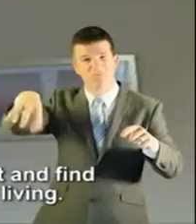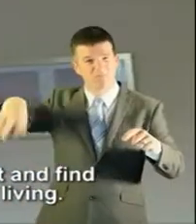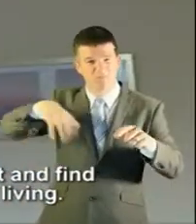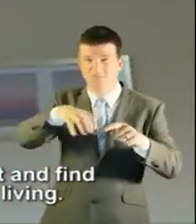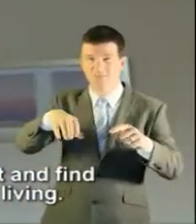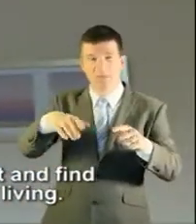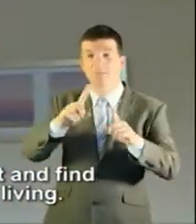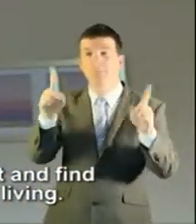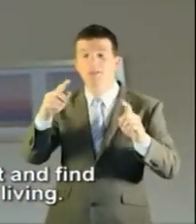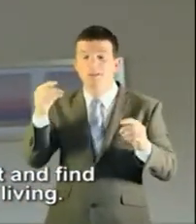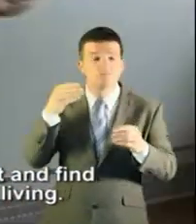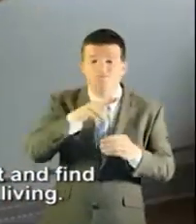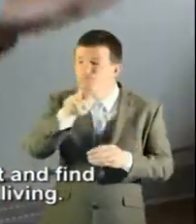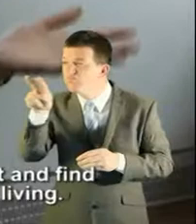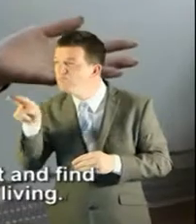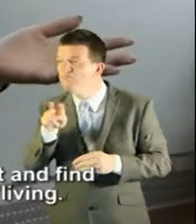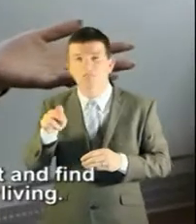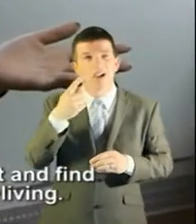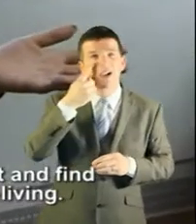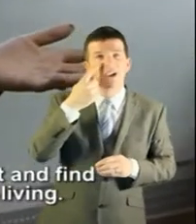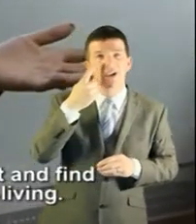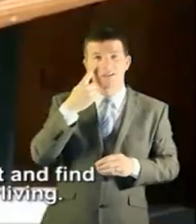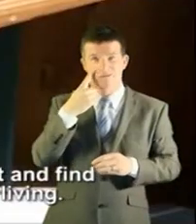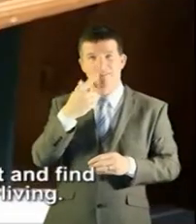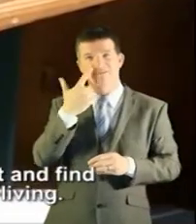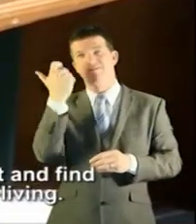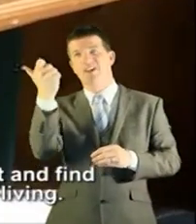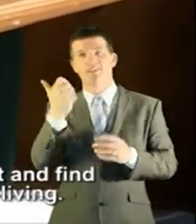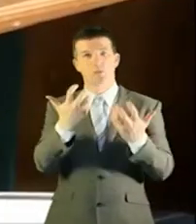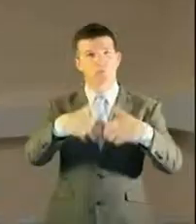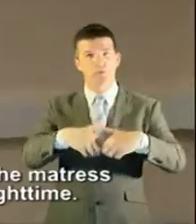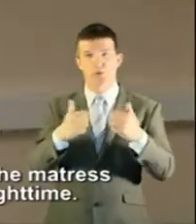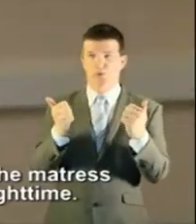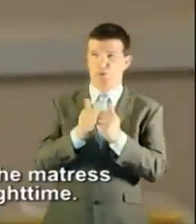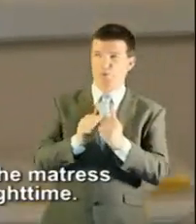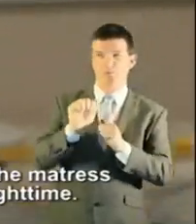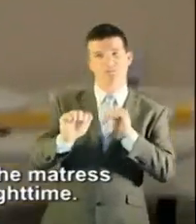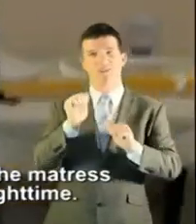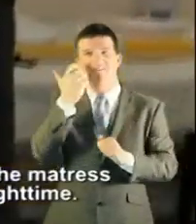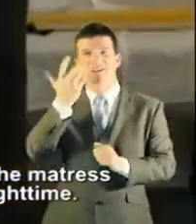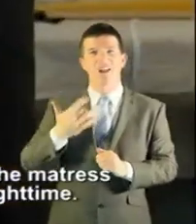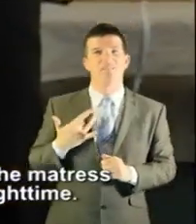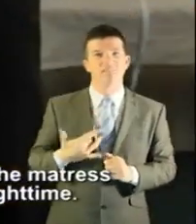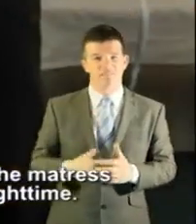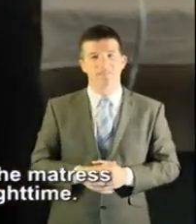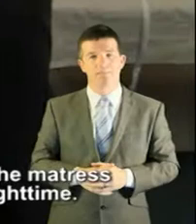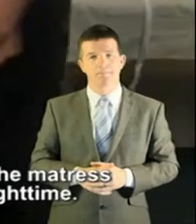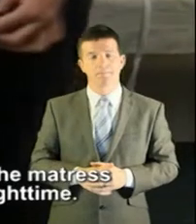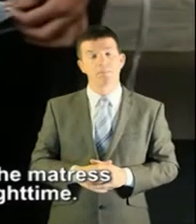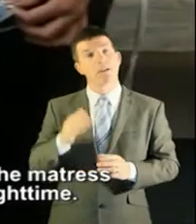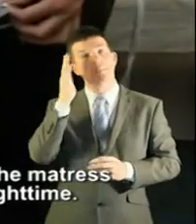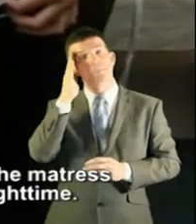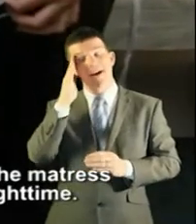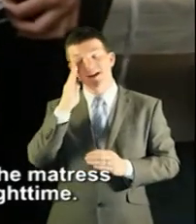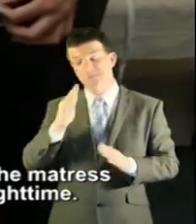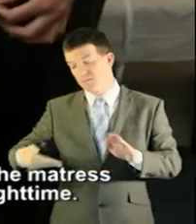and find equipment which will help them in their day-to-day living. We also have a bed sensor which just goes underneath